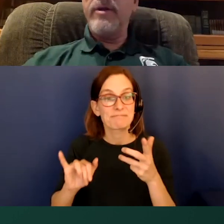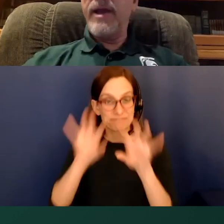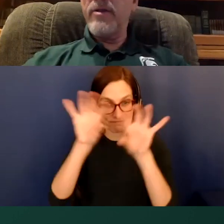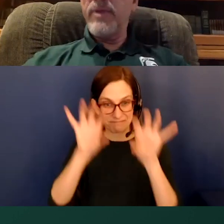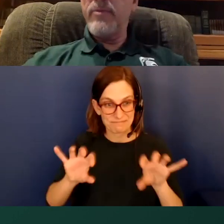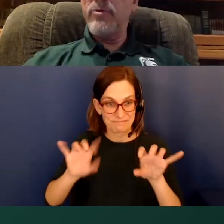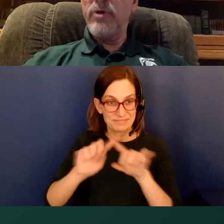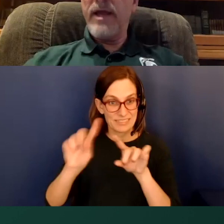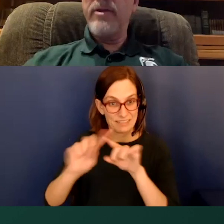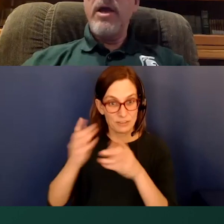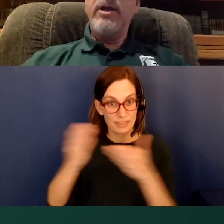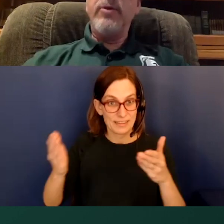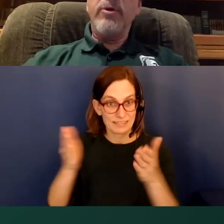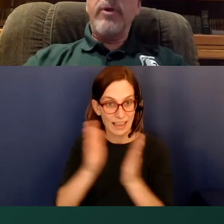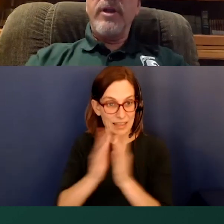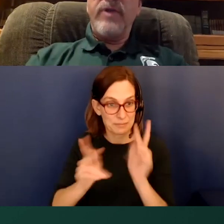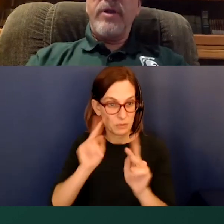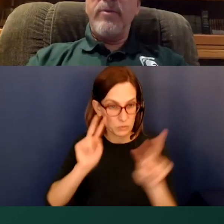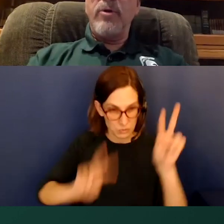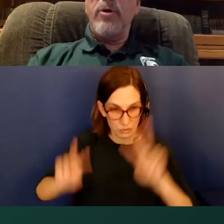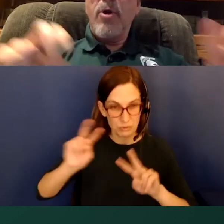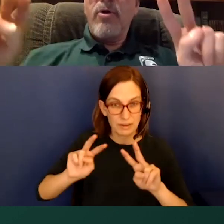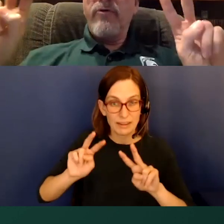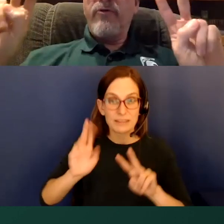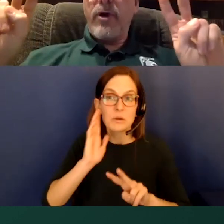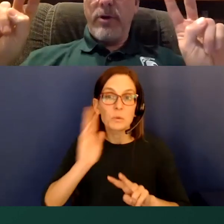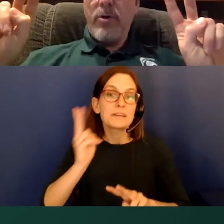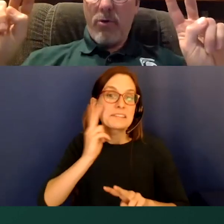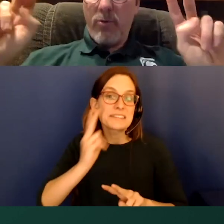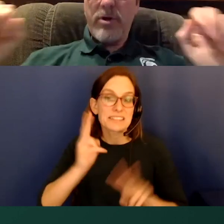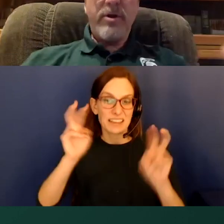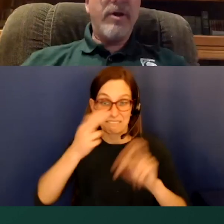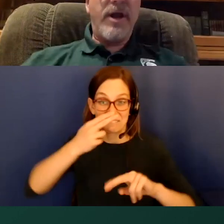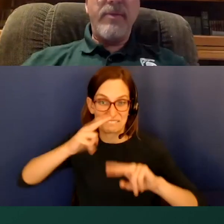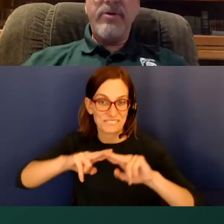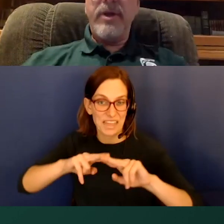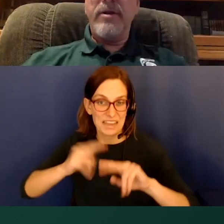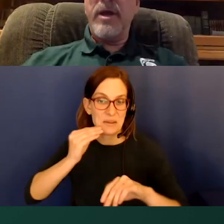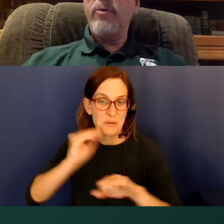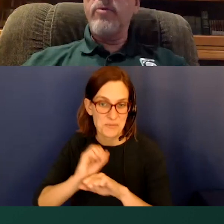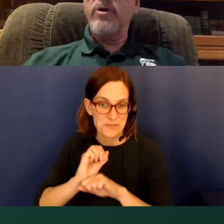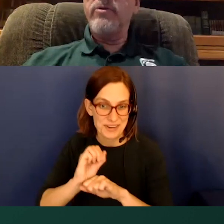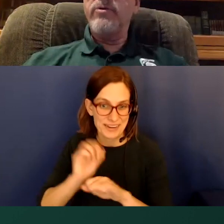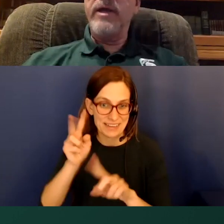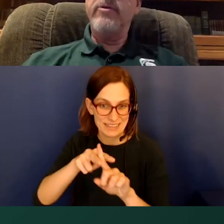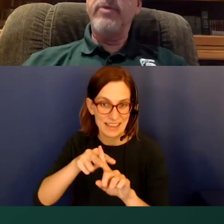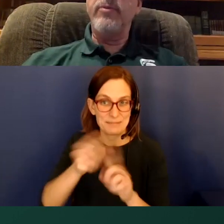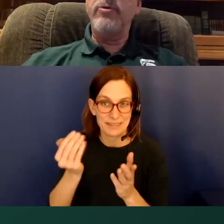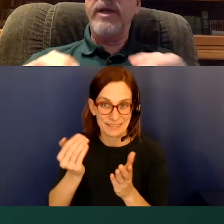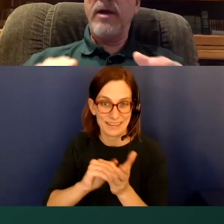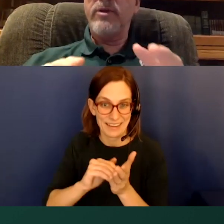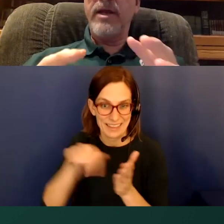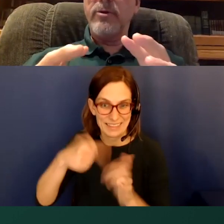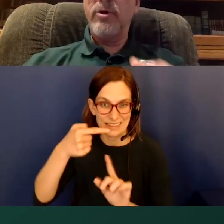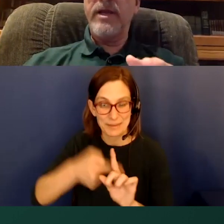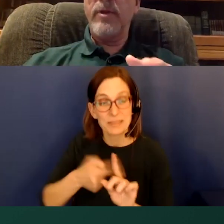various things I asked people to look at. You will receive a similar fun homework assignment because I always want to get people to